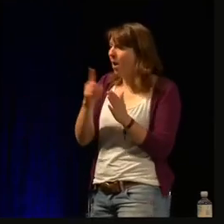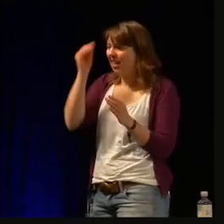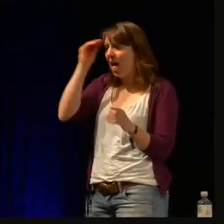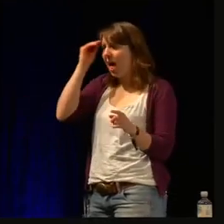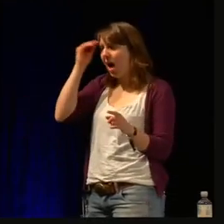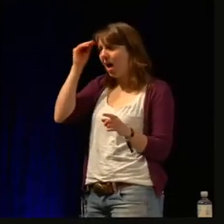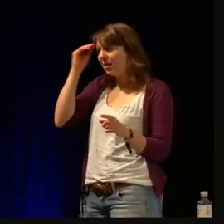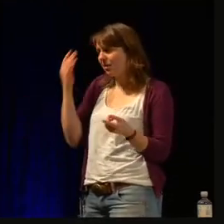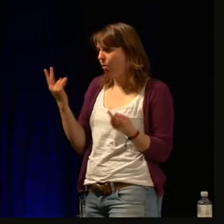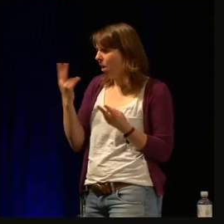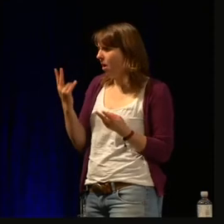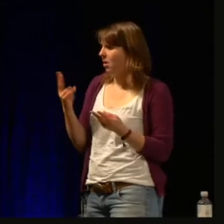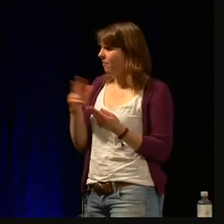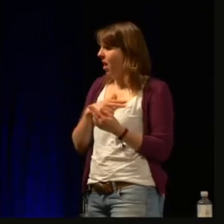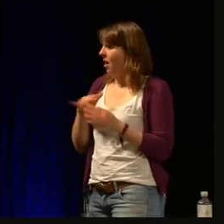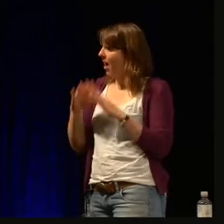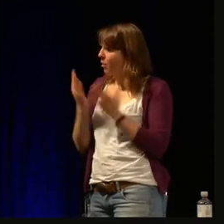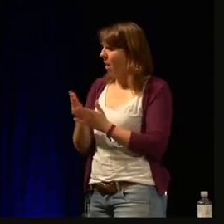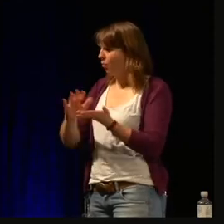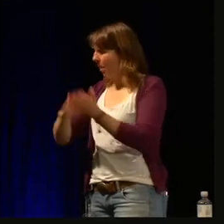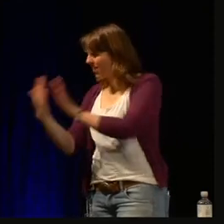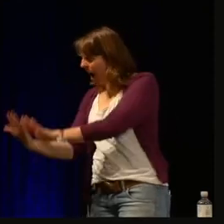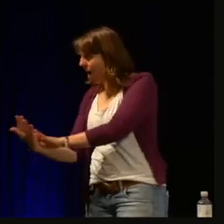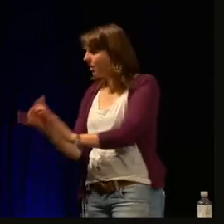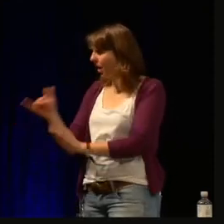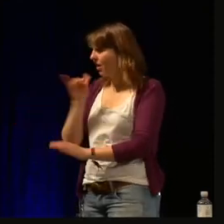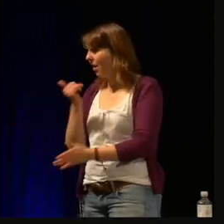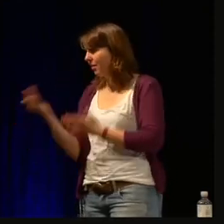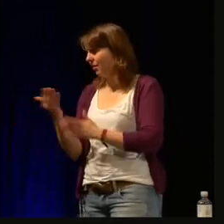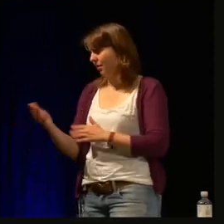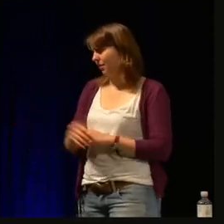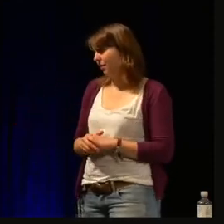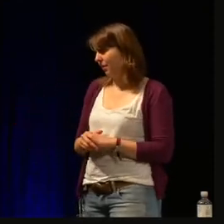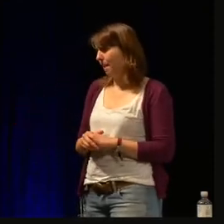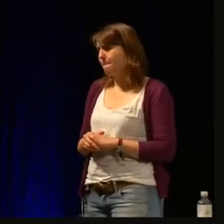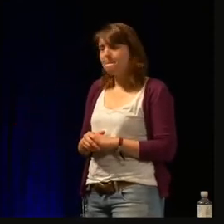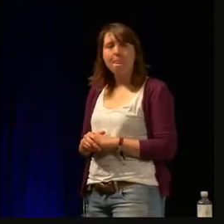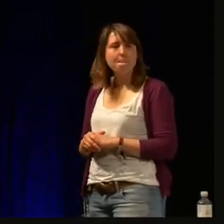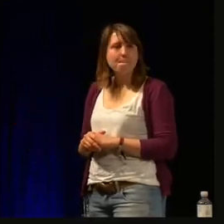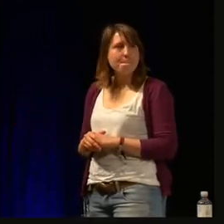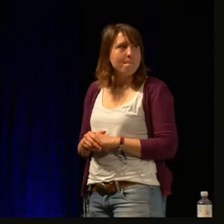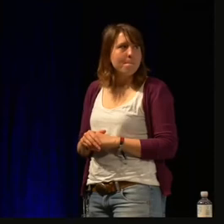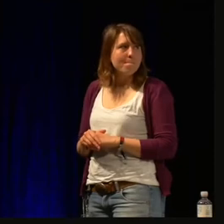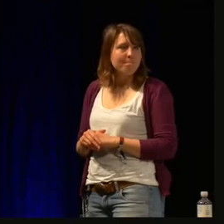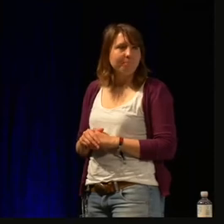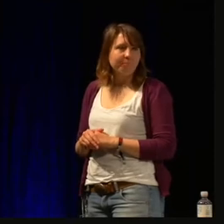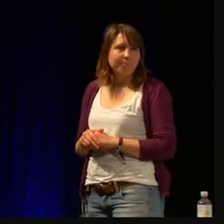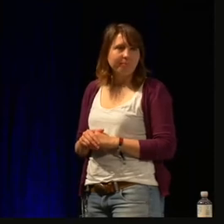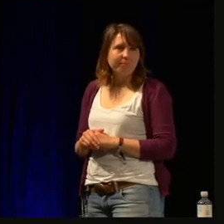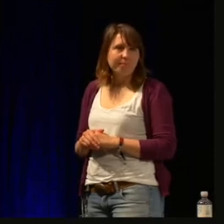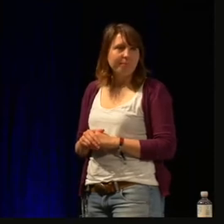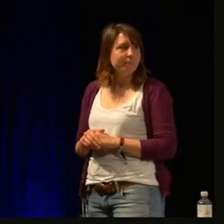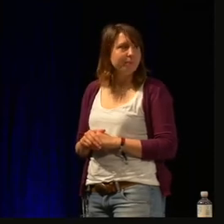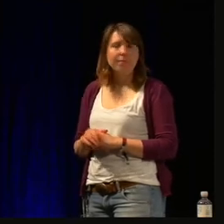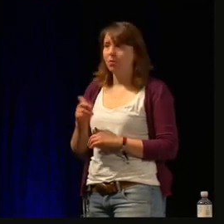really have to check, did we actually learn something, or did we just like learn to repeat our input data set? Yeah,